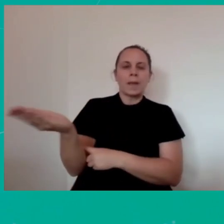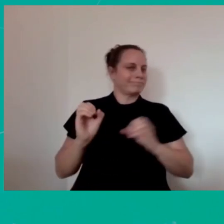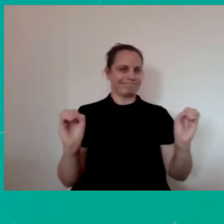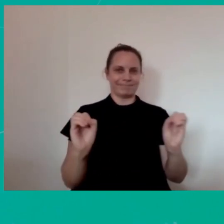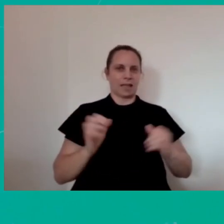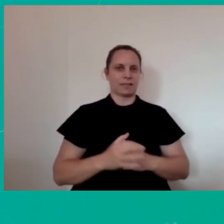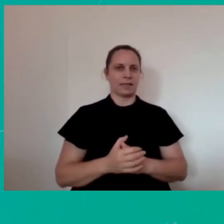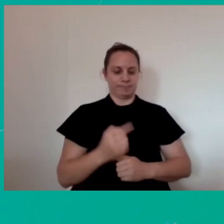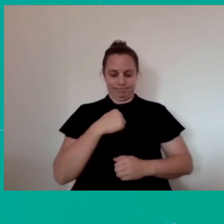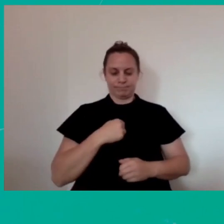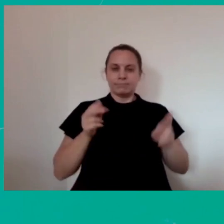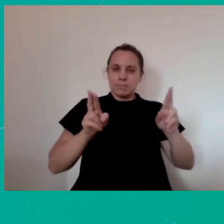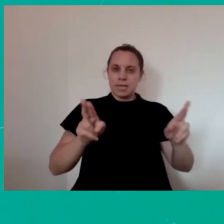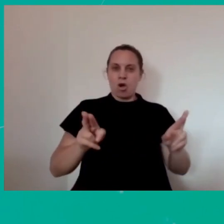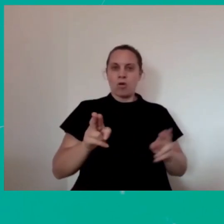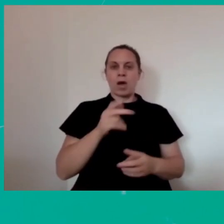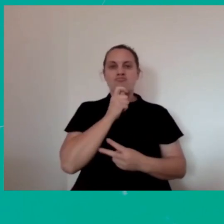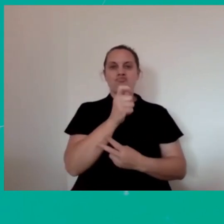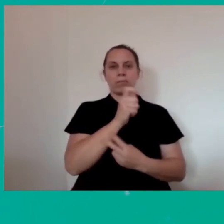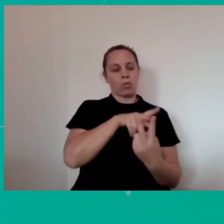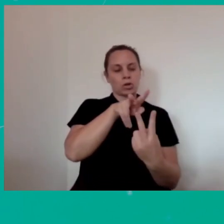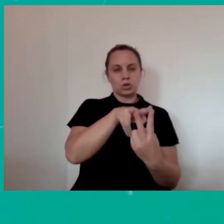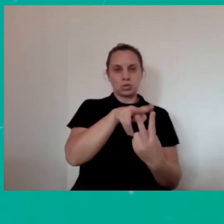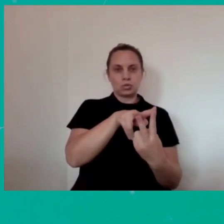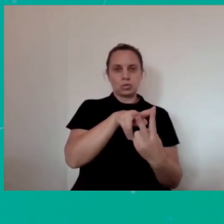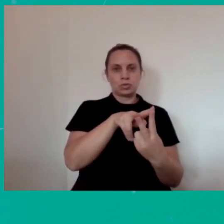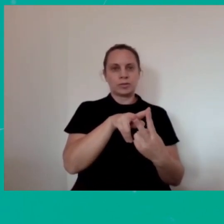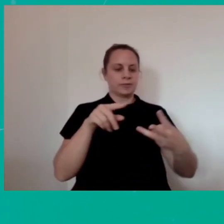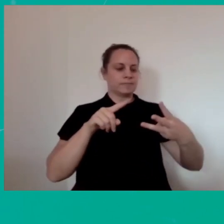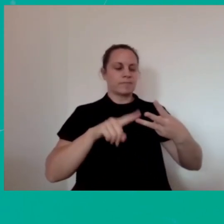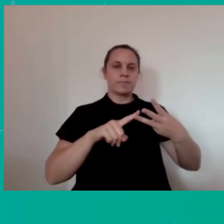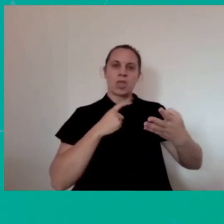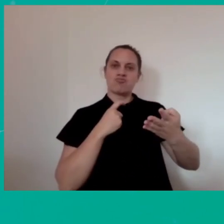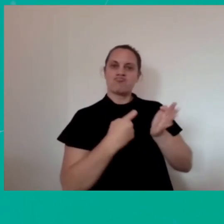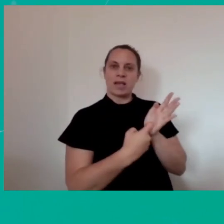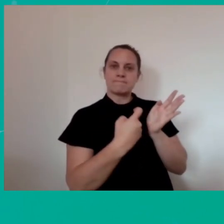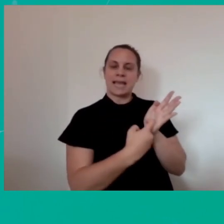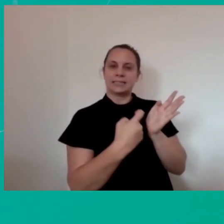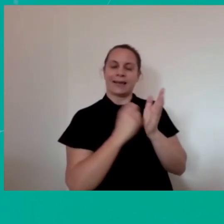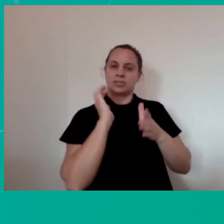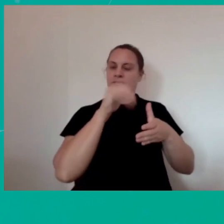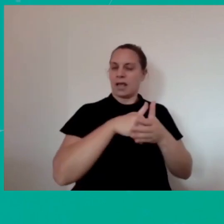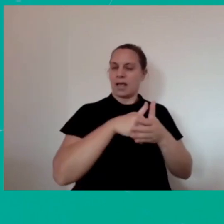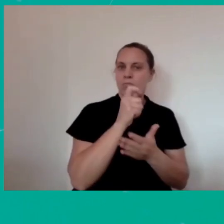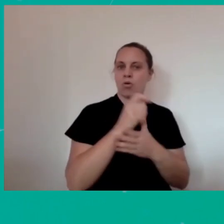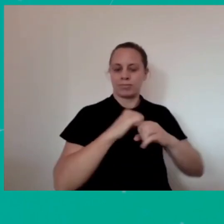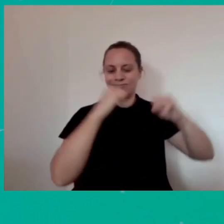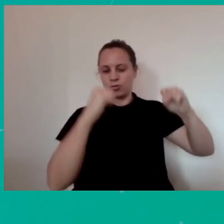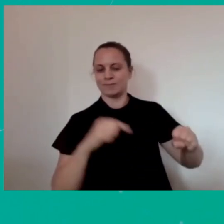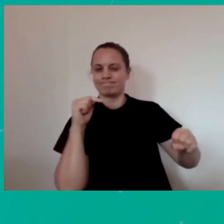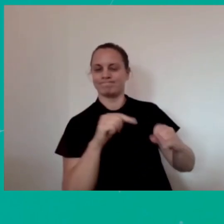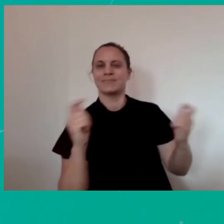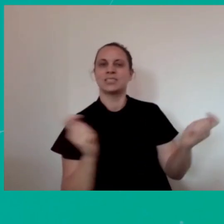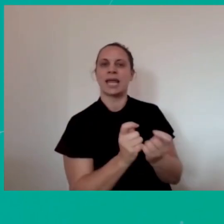that the information in these reports and the many recommendations that we have made for systemic change will begin the